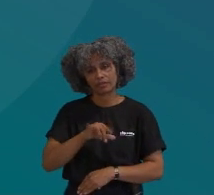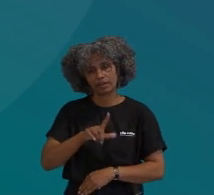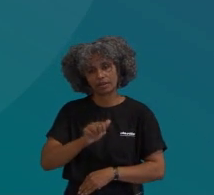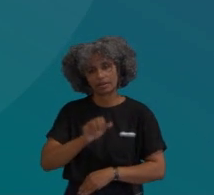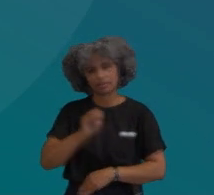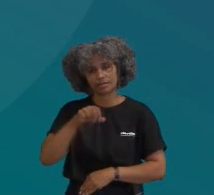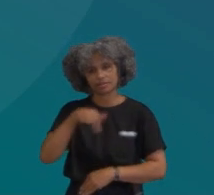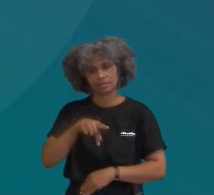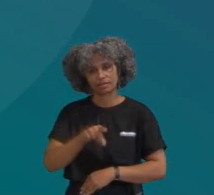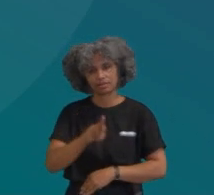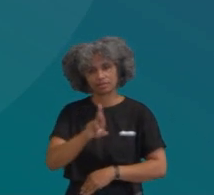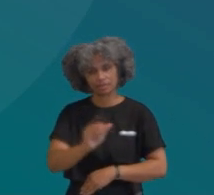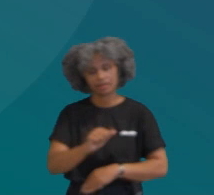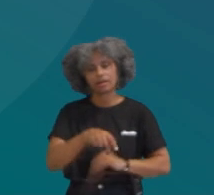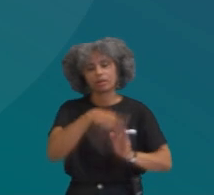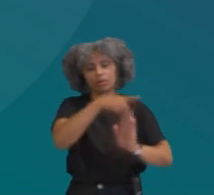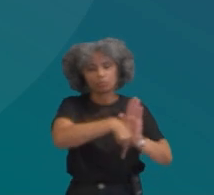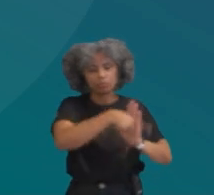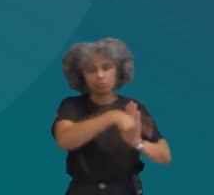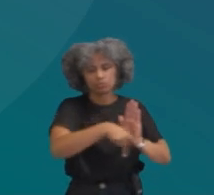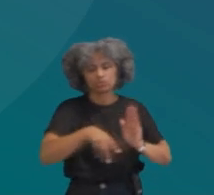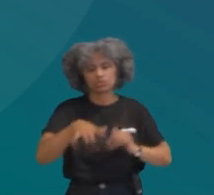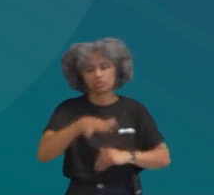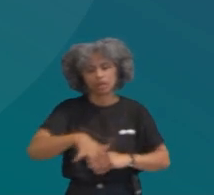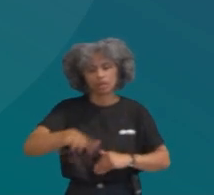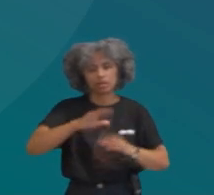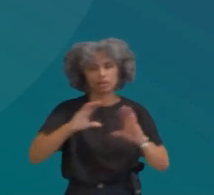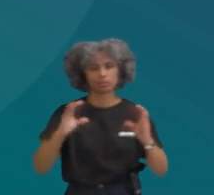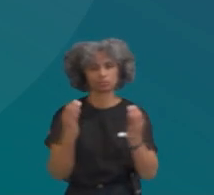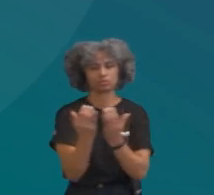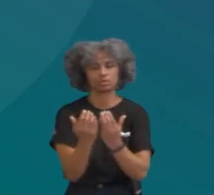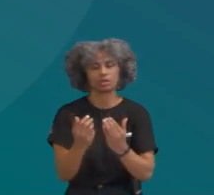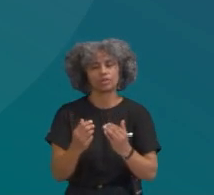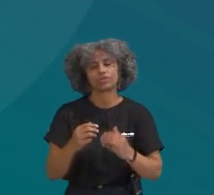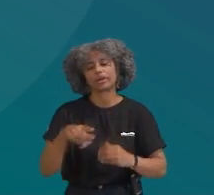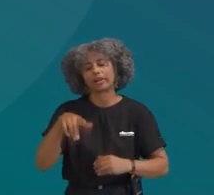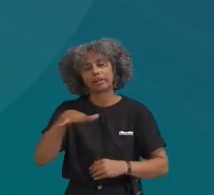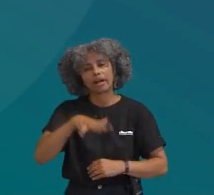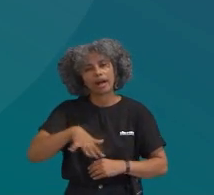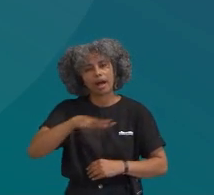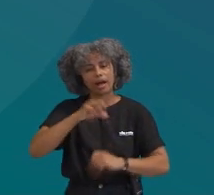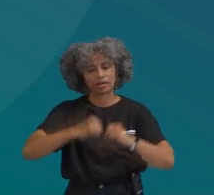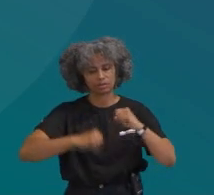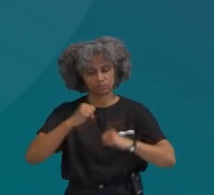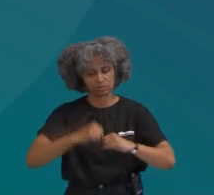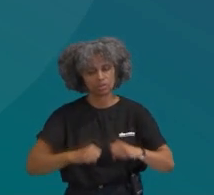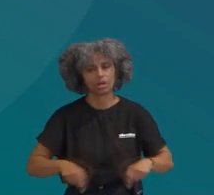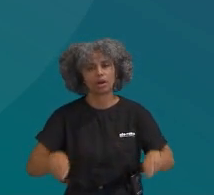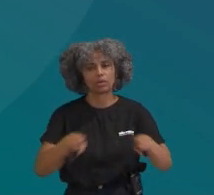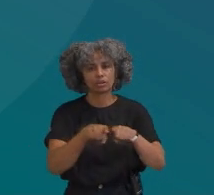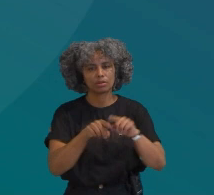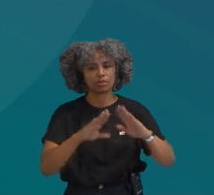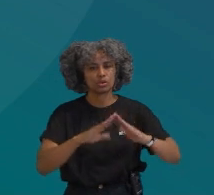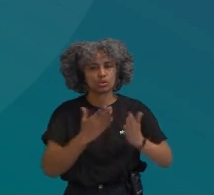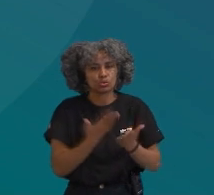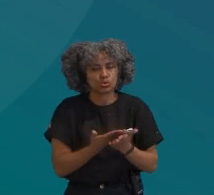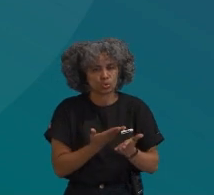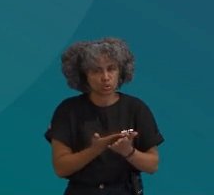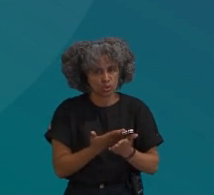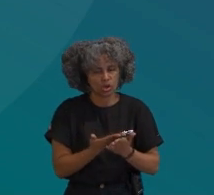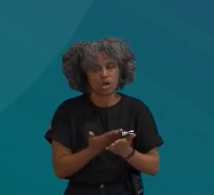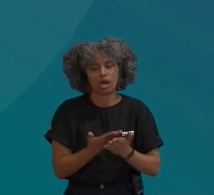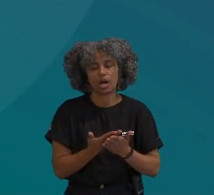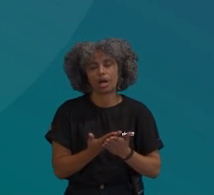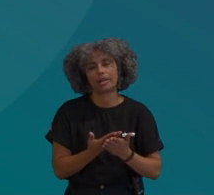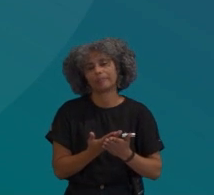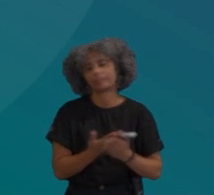wetland that was in between an industrial area, a school, and an informal settlement or a inner city slum. And